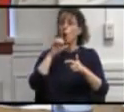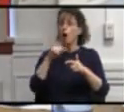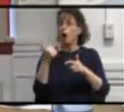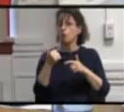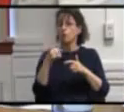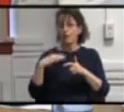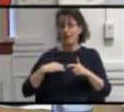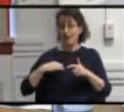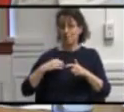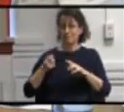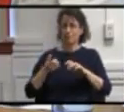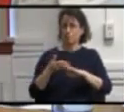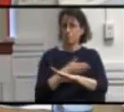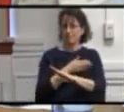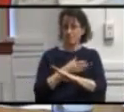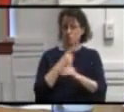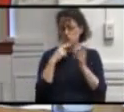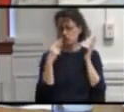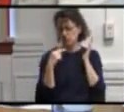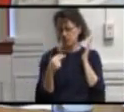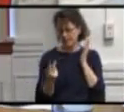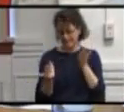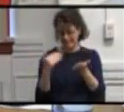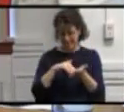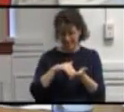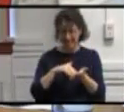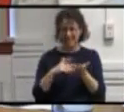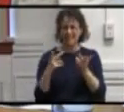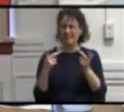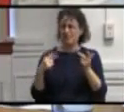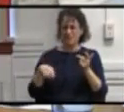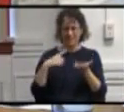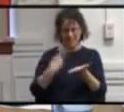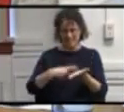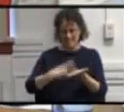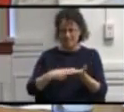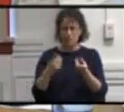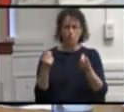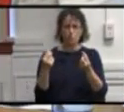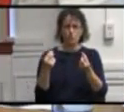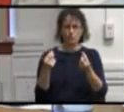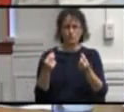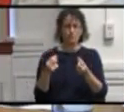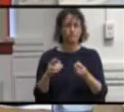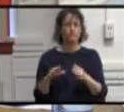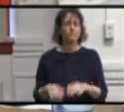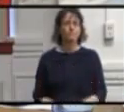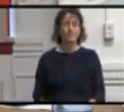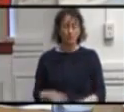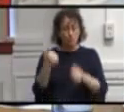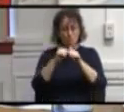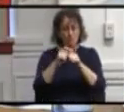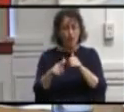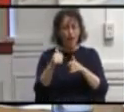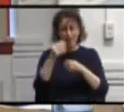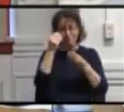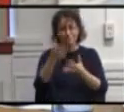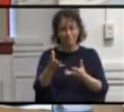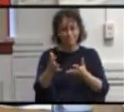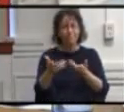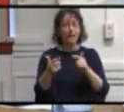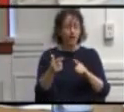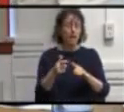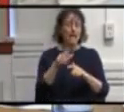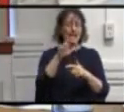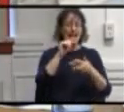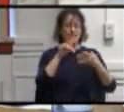make a decision how to proceed. I think that I said right at the beginning that we probably had 10 or 11 meetings between late